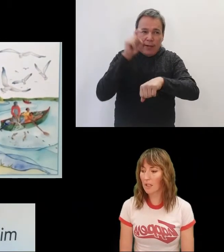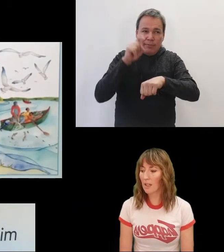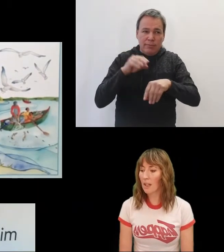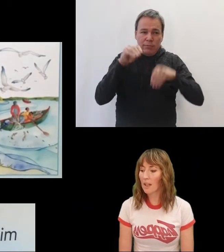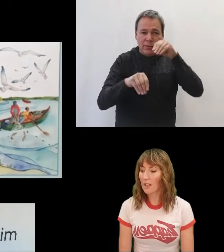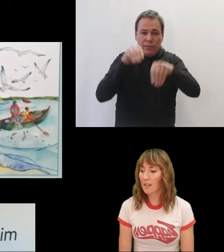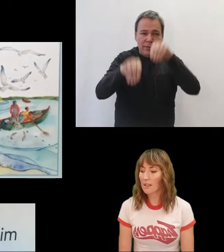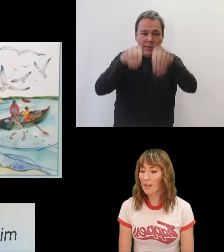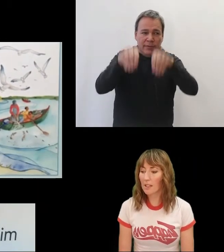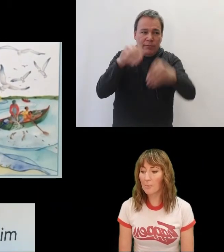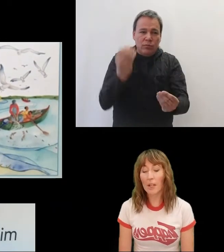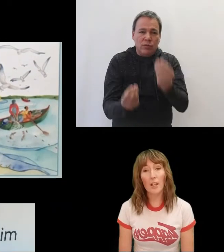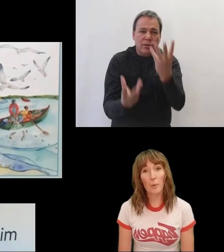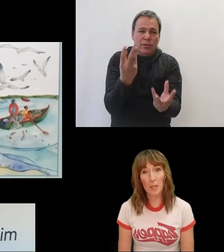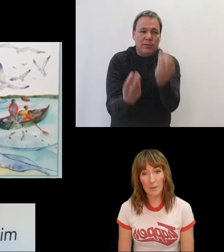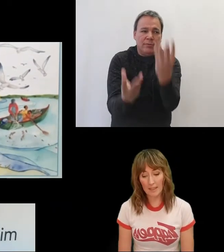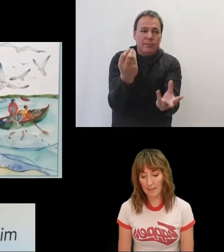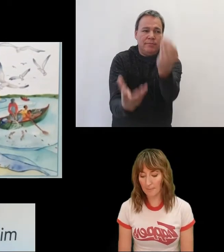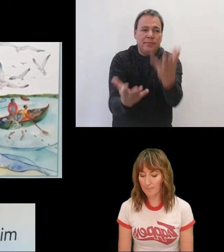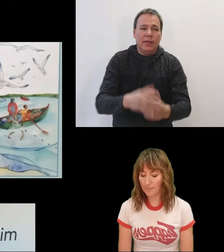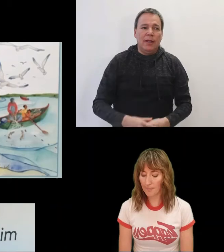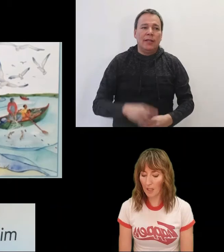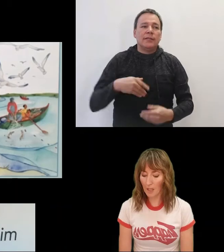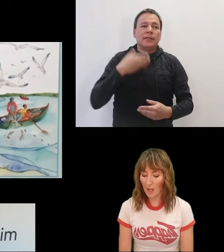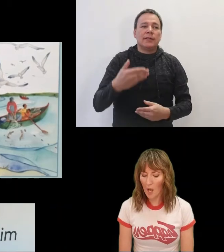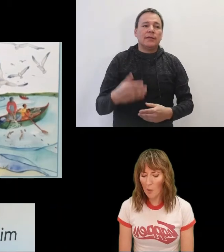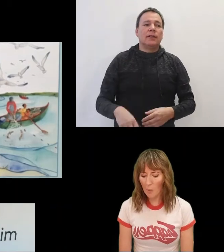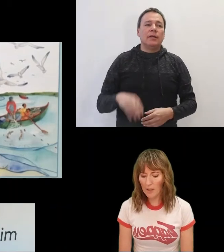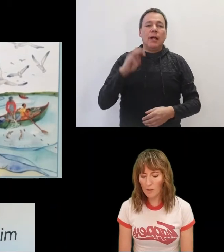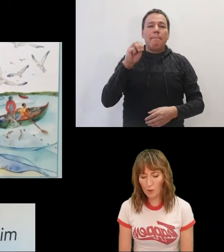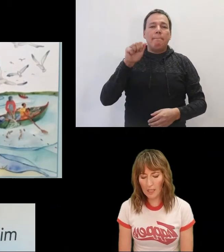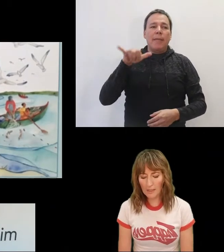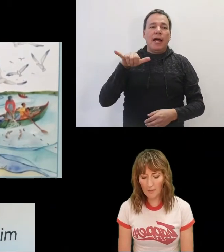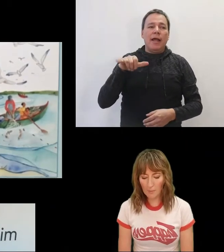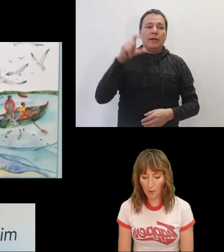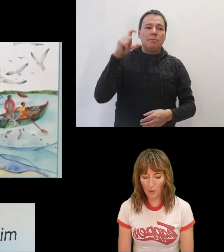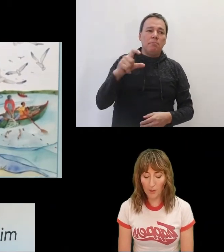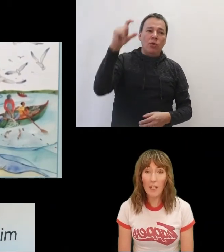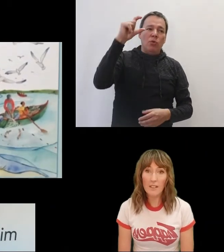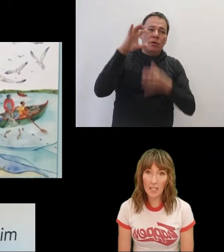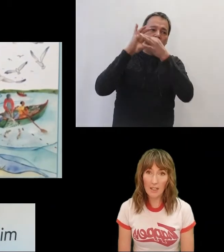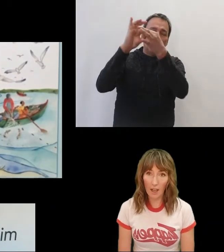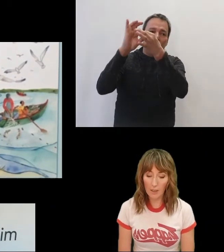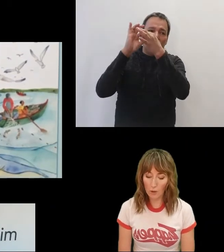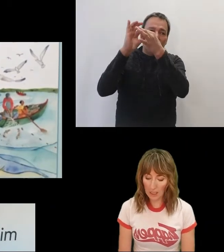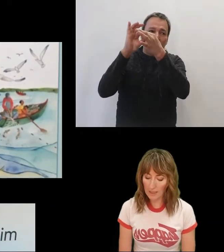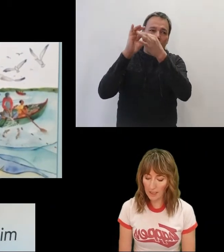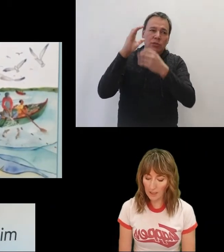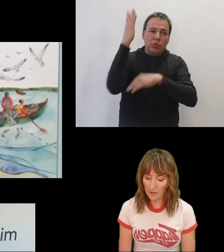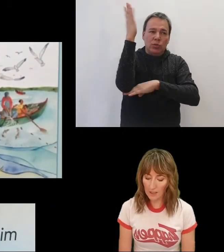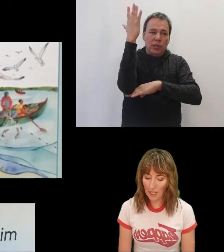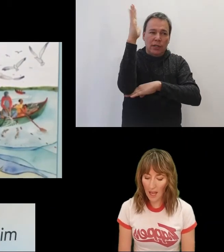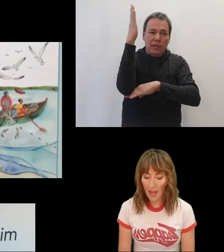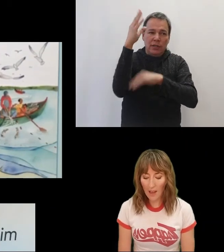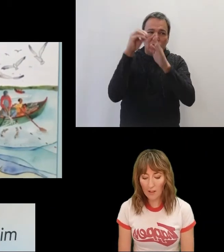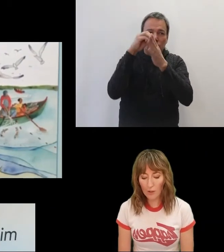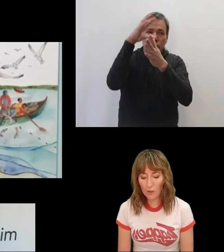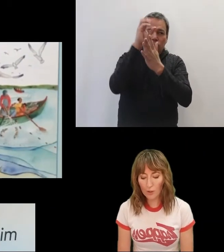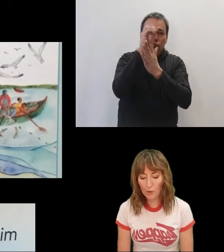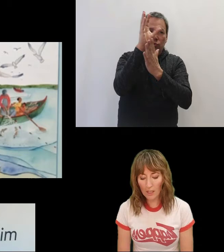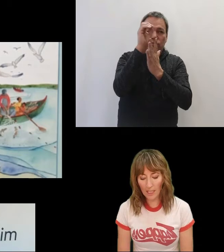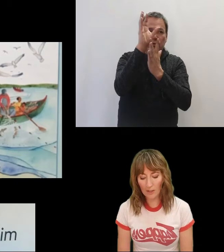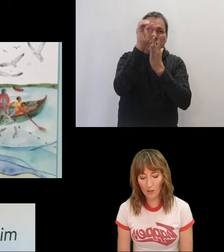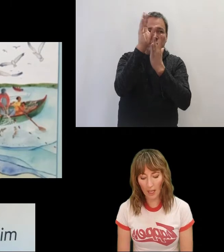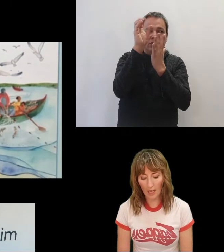moon. Sagi paka weepi sim. When the trees give birth to young green leaves, and